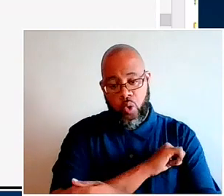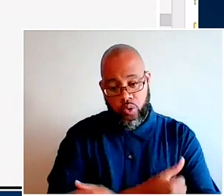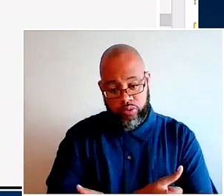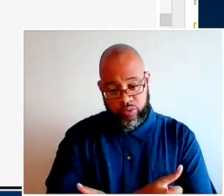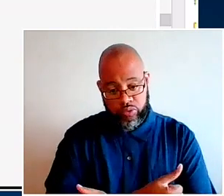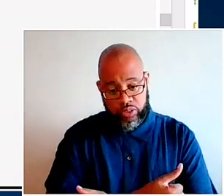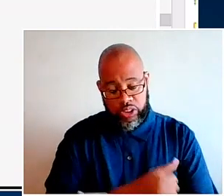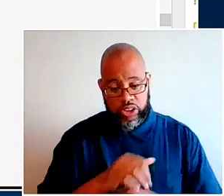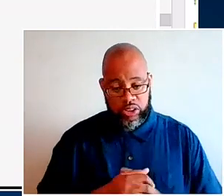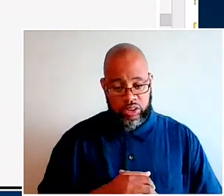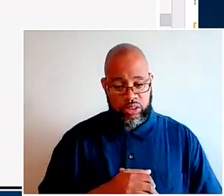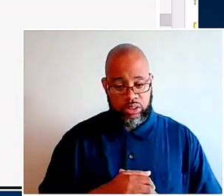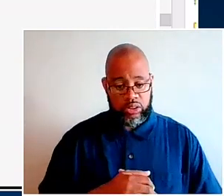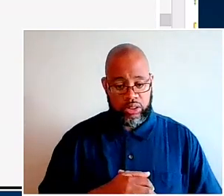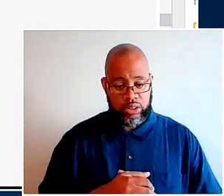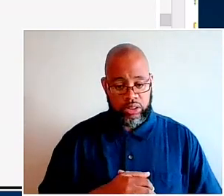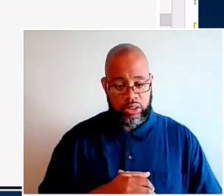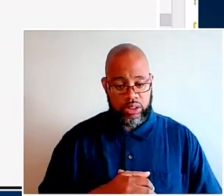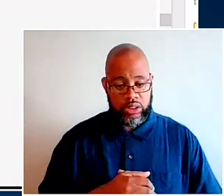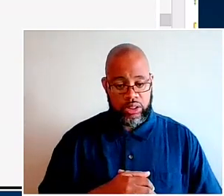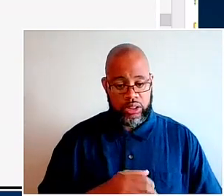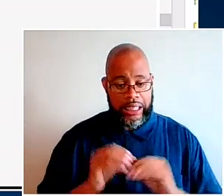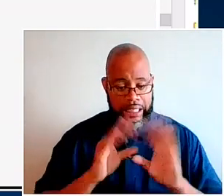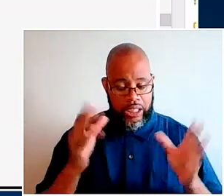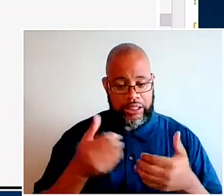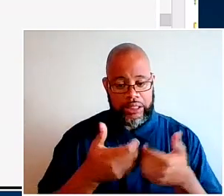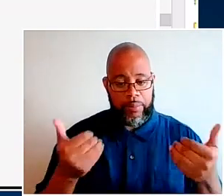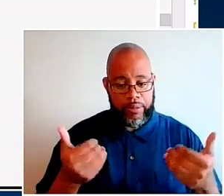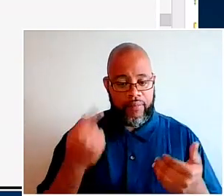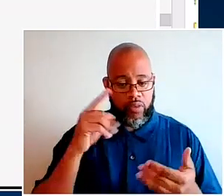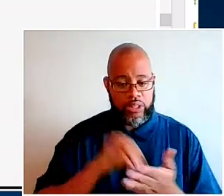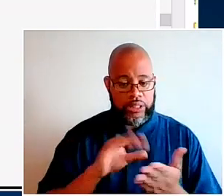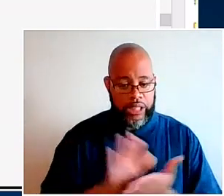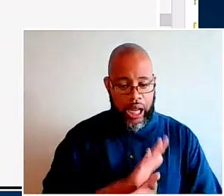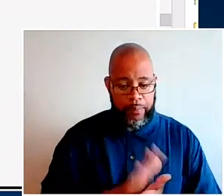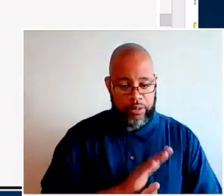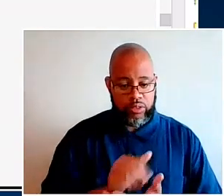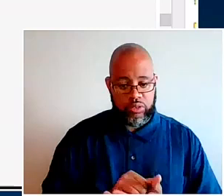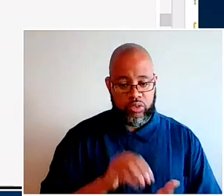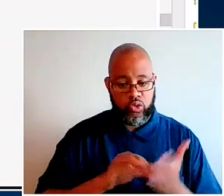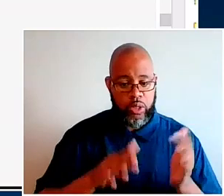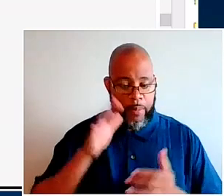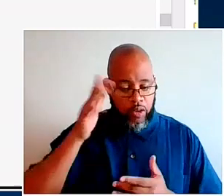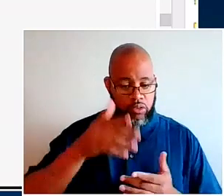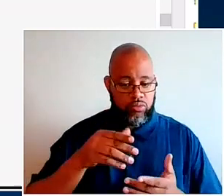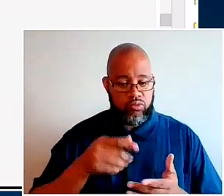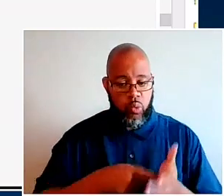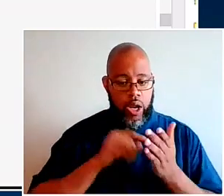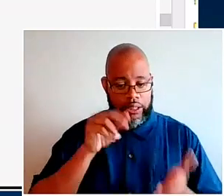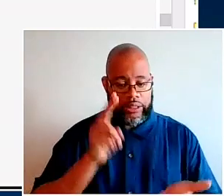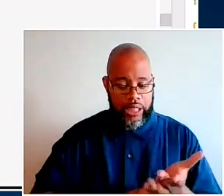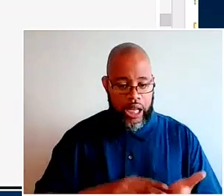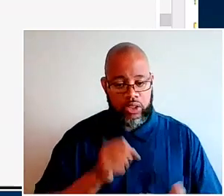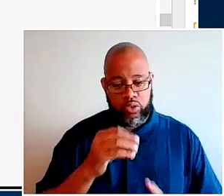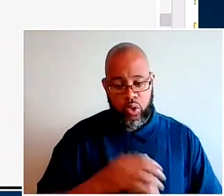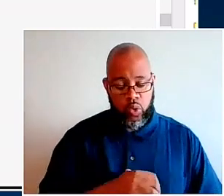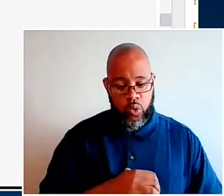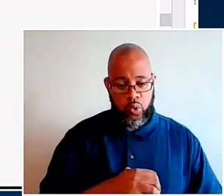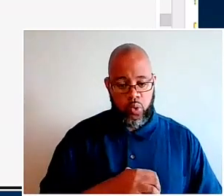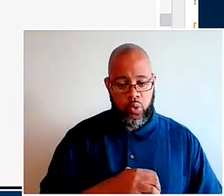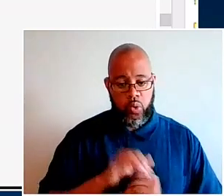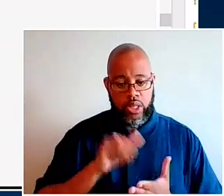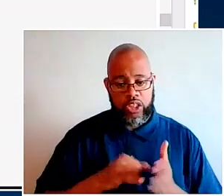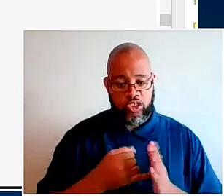Must provide these authorizations conspicuously and separately from other documents a student or parent is required to sign. So this is